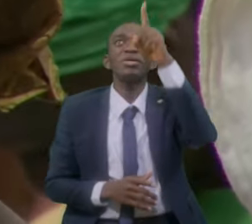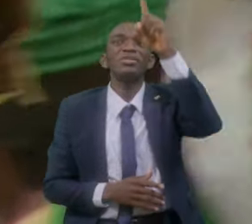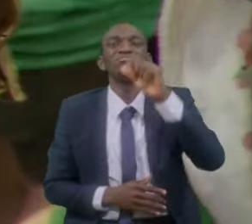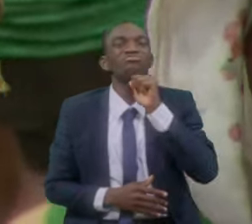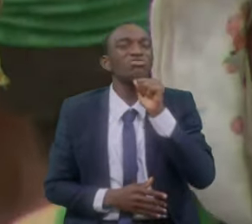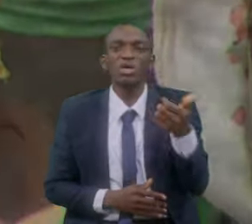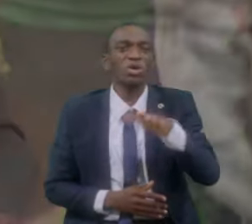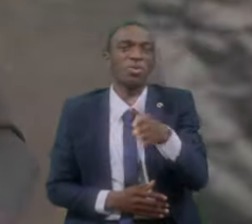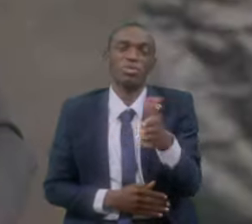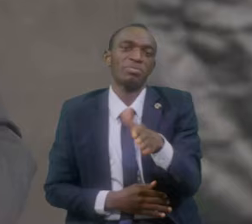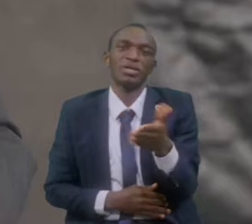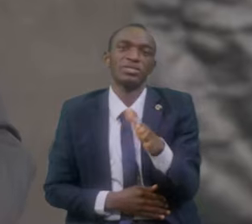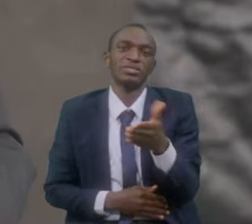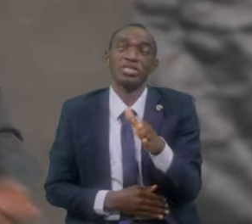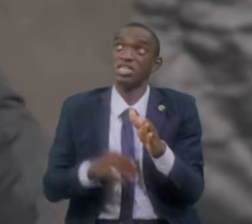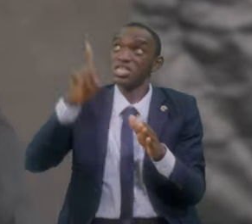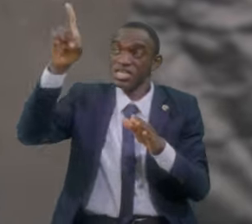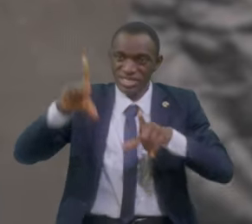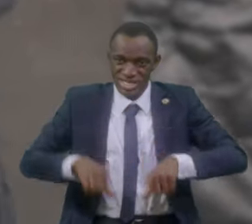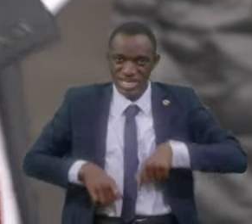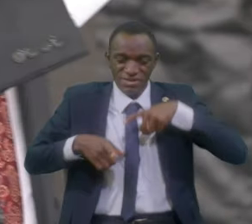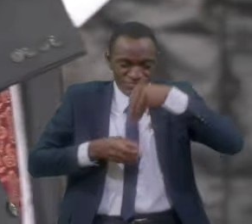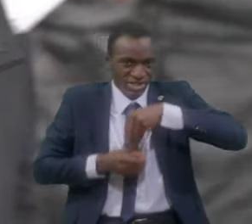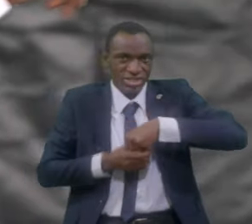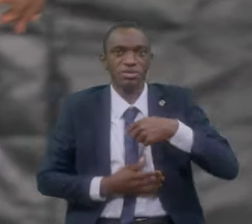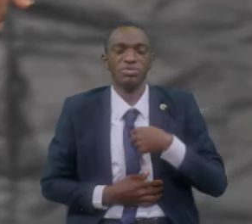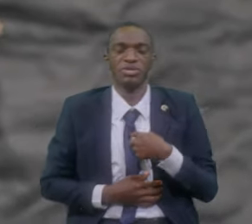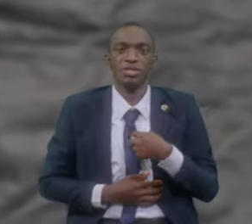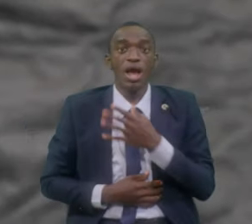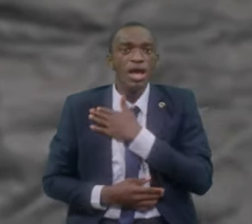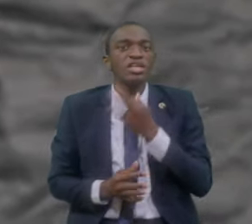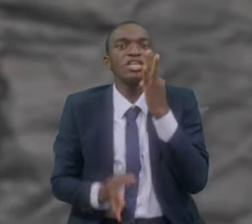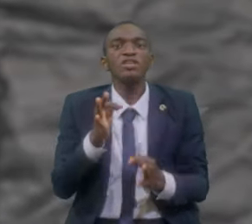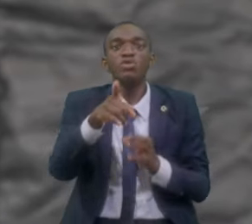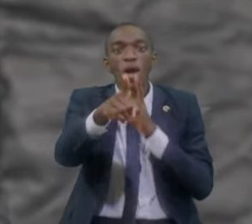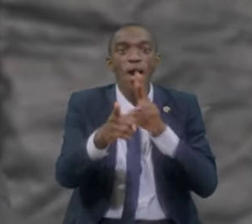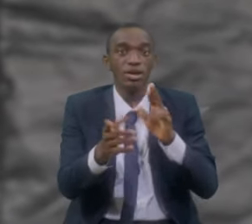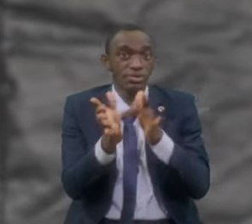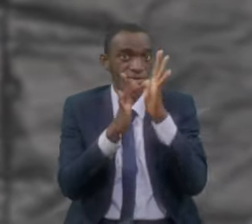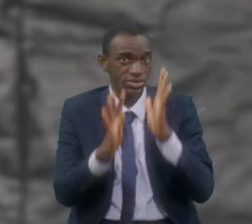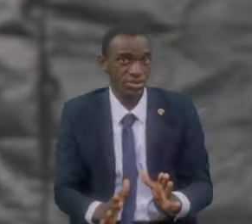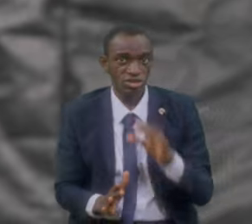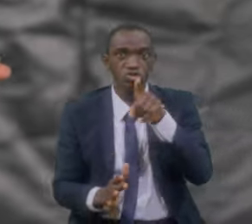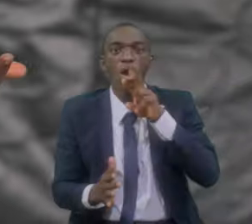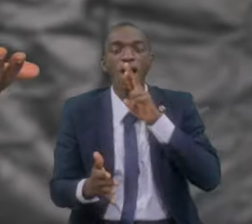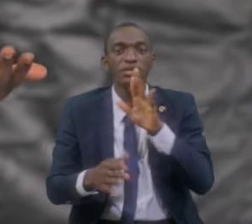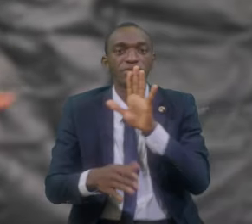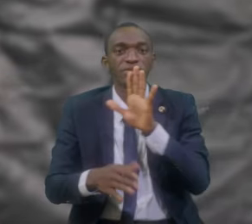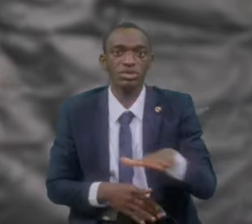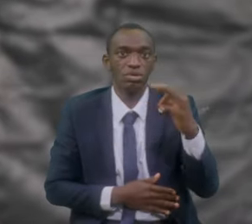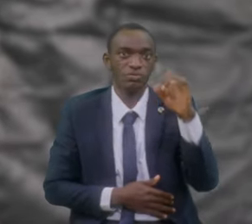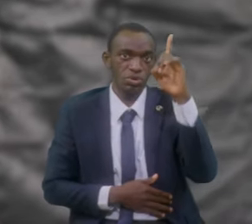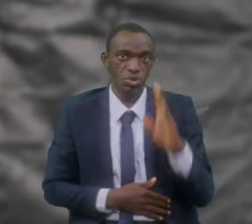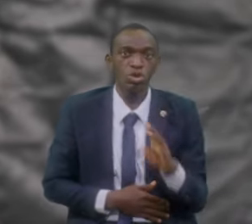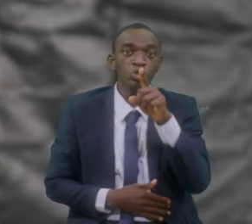living on the inside of us. And if you're a believer, if you're a child of God, and you have Christ,